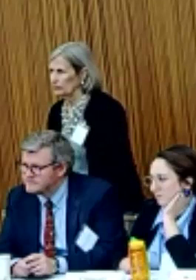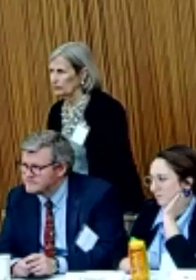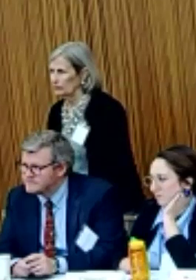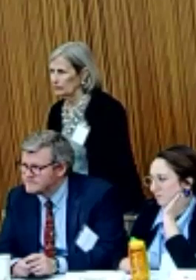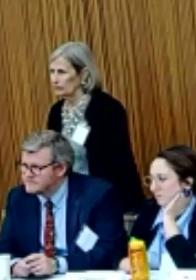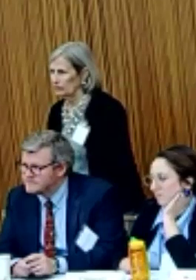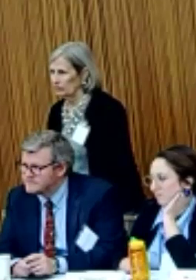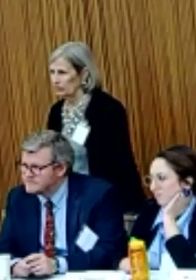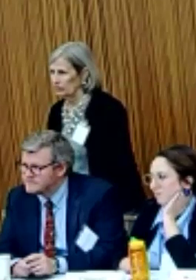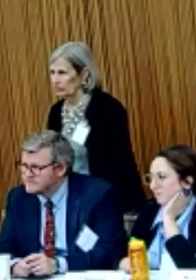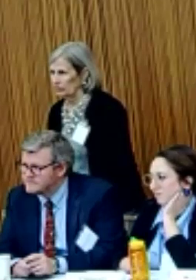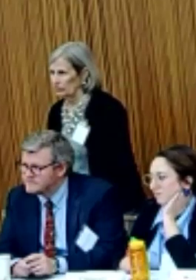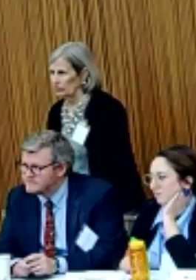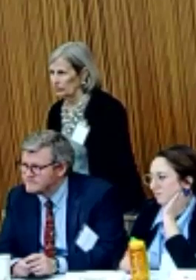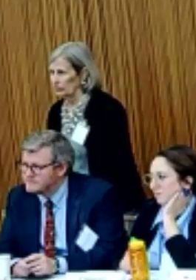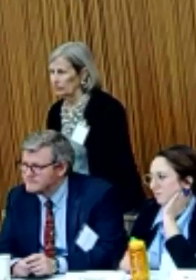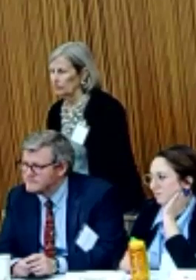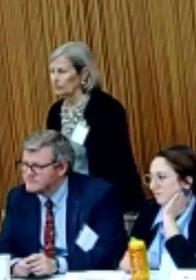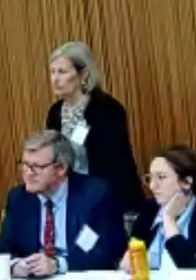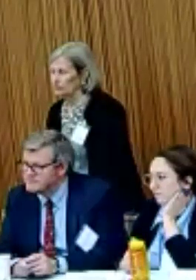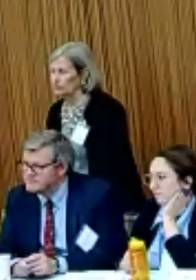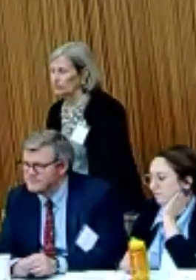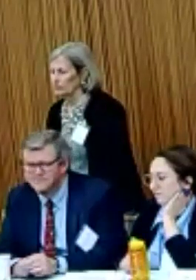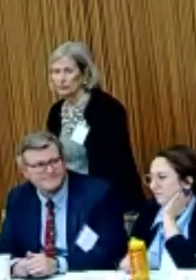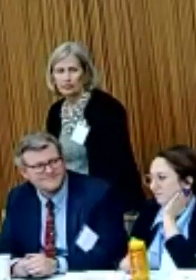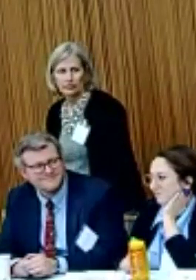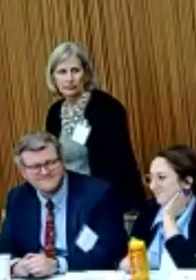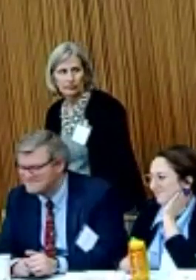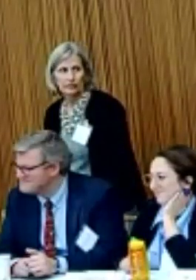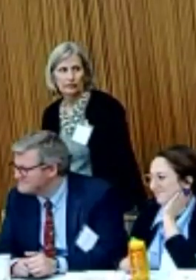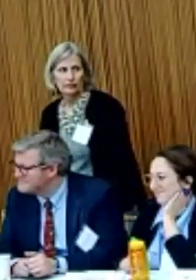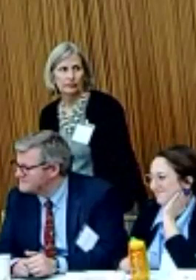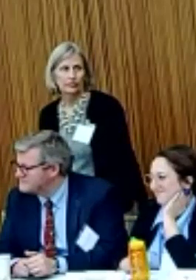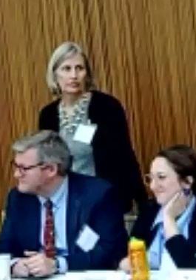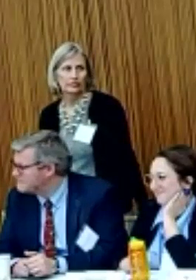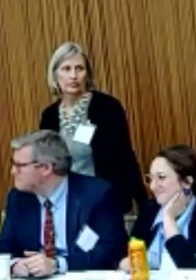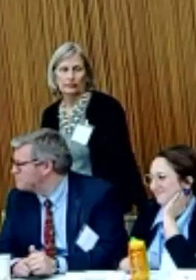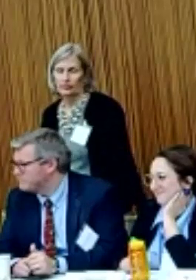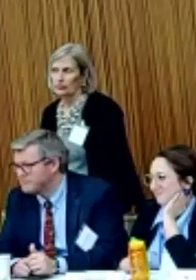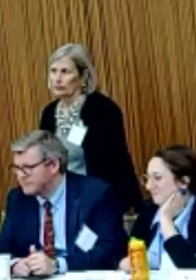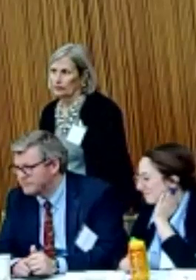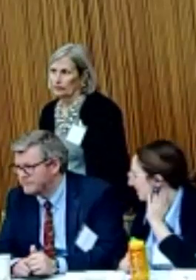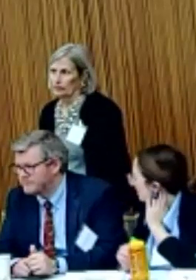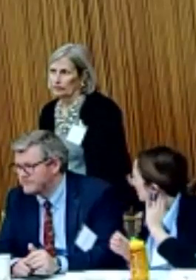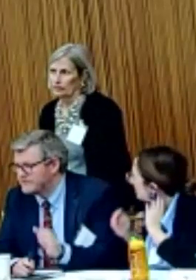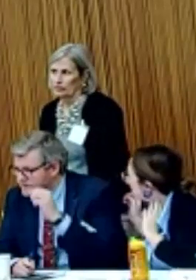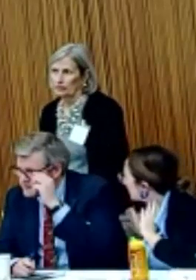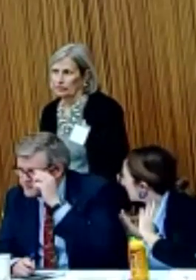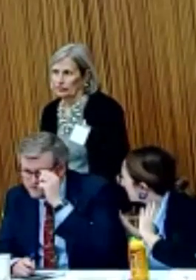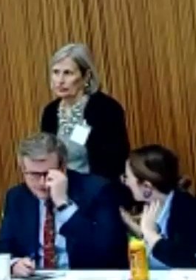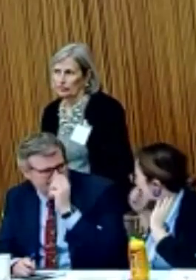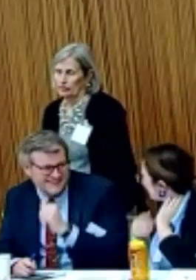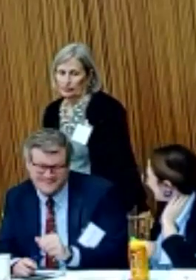agencies that issue vouchers so having to deal with one of these companies means a big